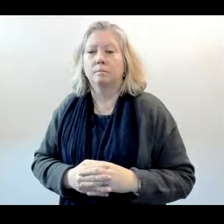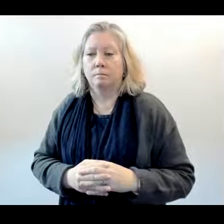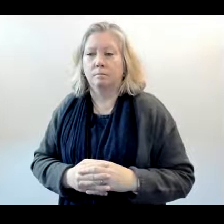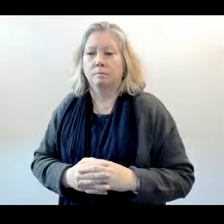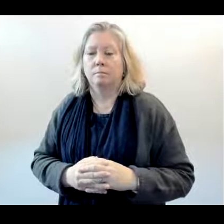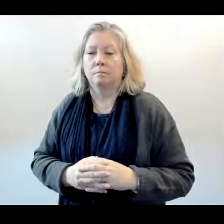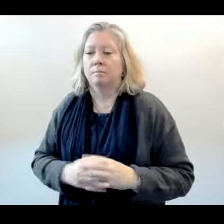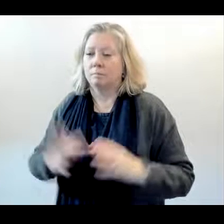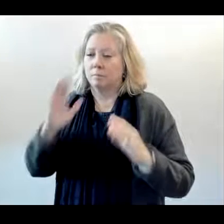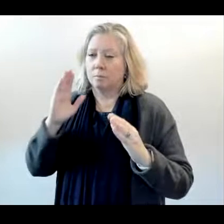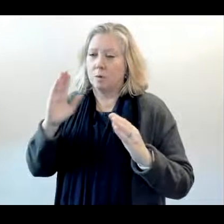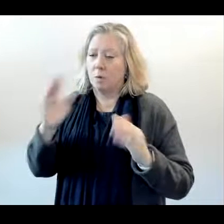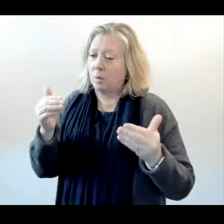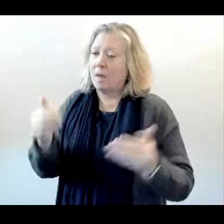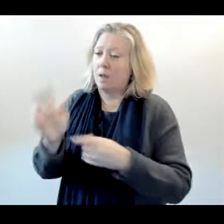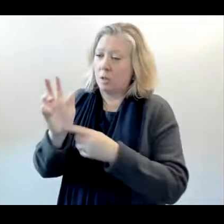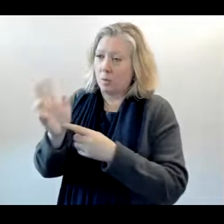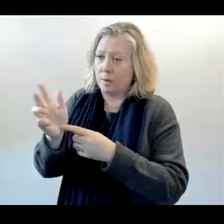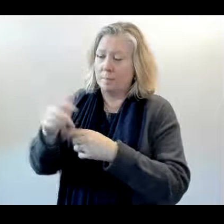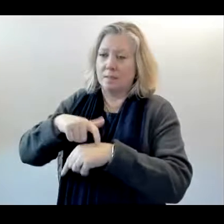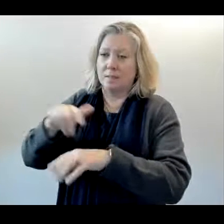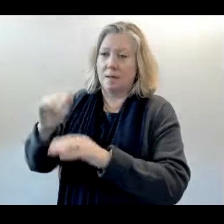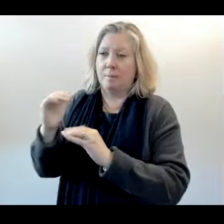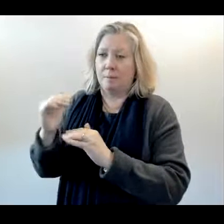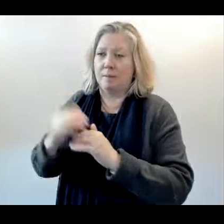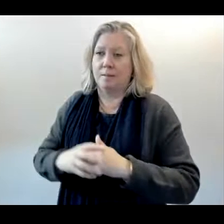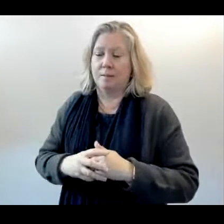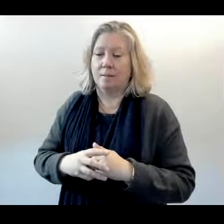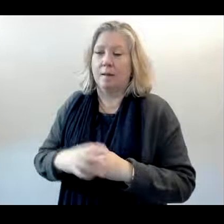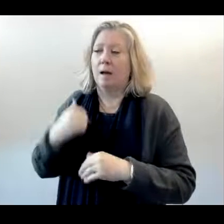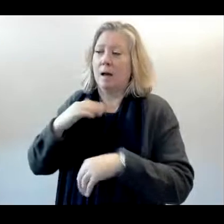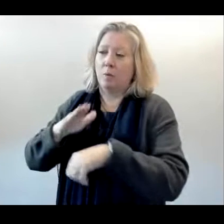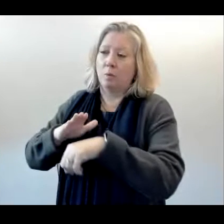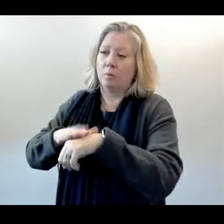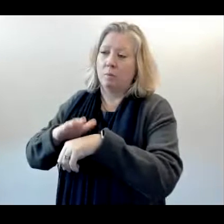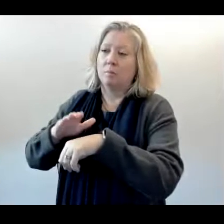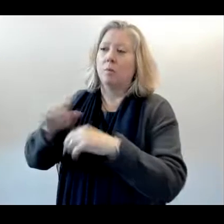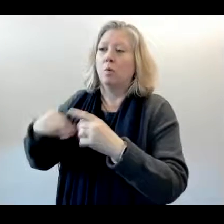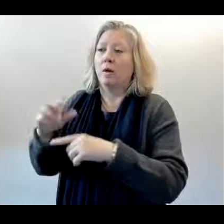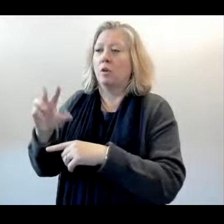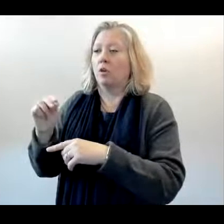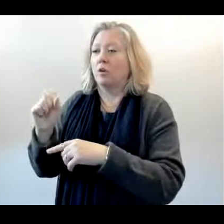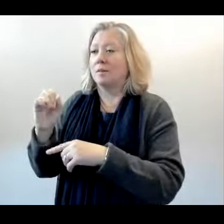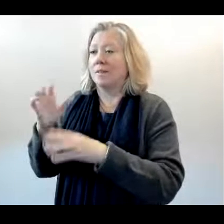Mr. Williams, you've got 3 minutes to give your remarks, and I'll let you know when you've got about 30 seconds left.